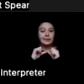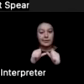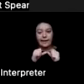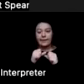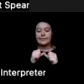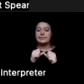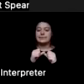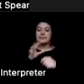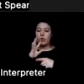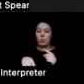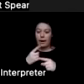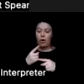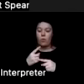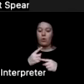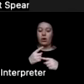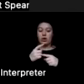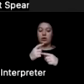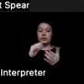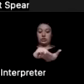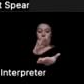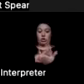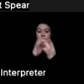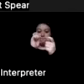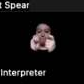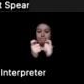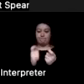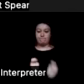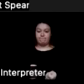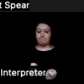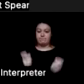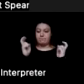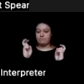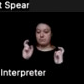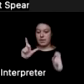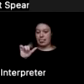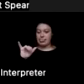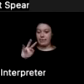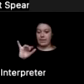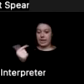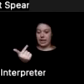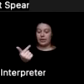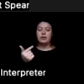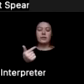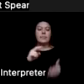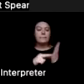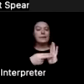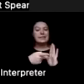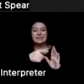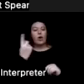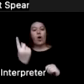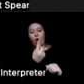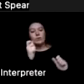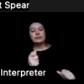decision-making process, then they're better able to learn how to adapt to difficult situations and challenges. And that allows you